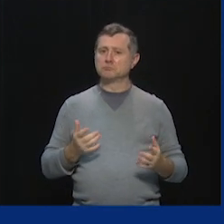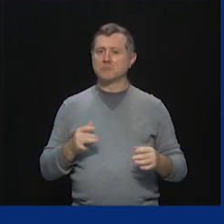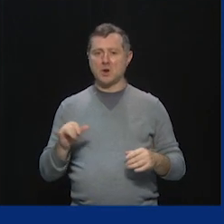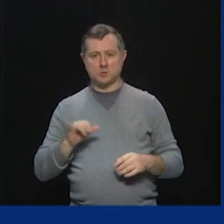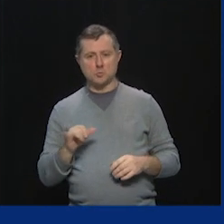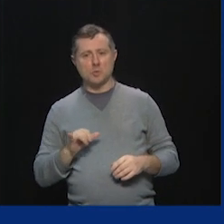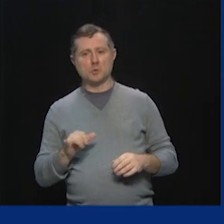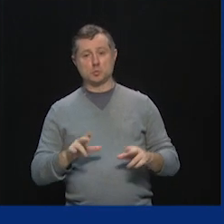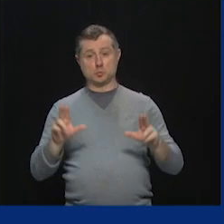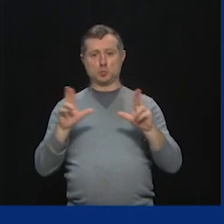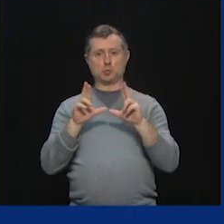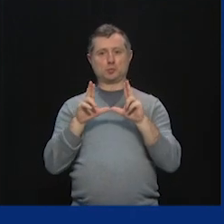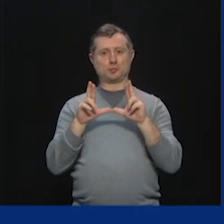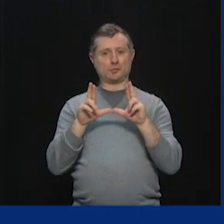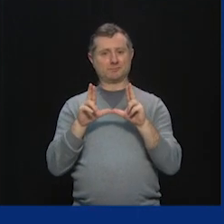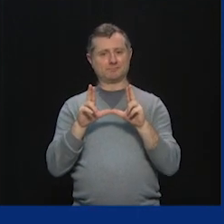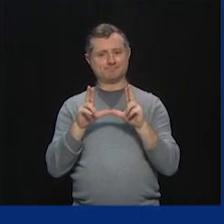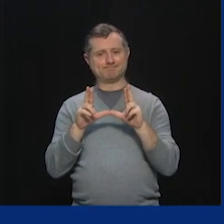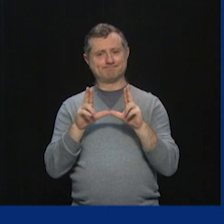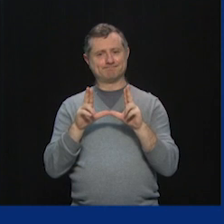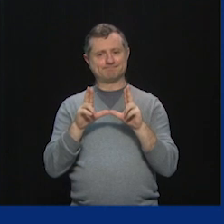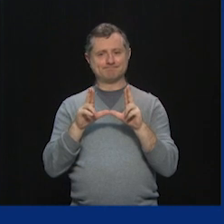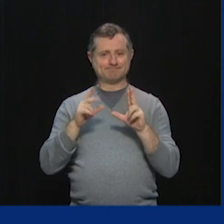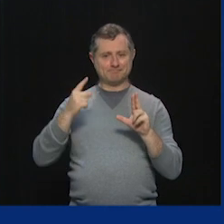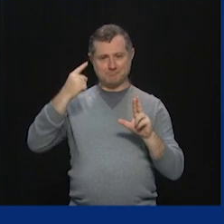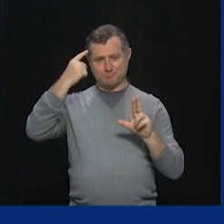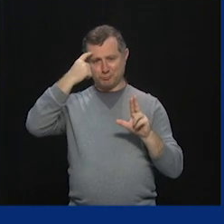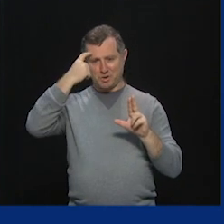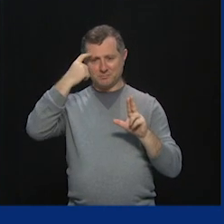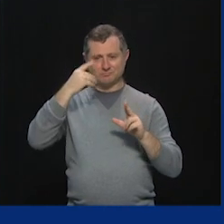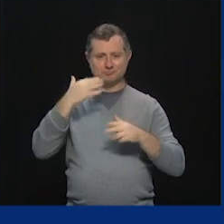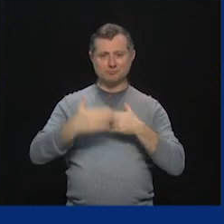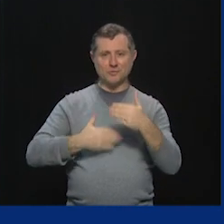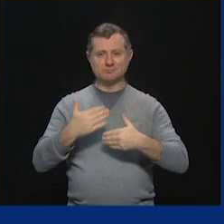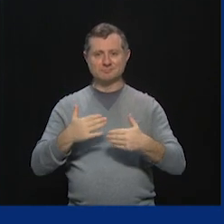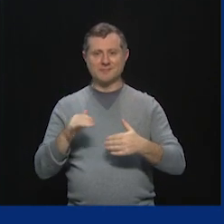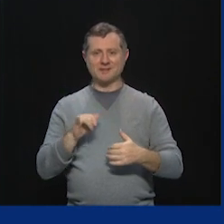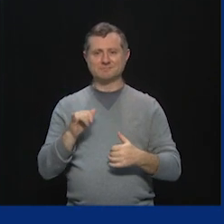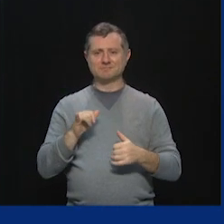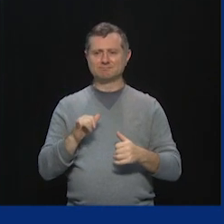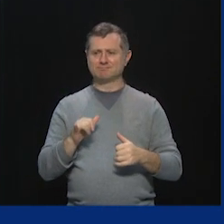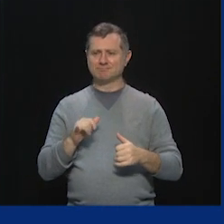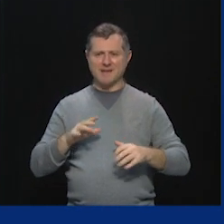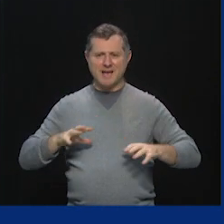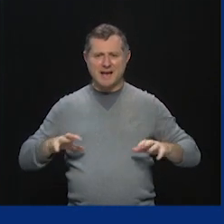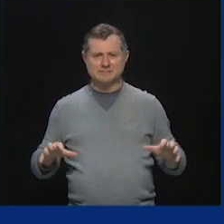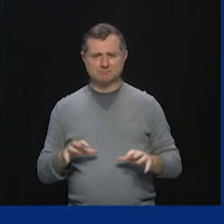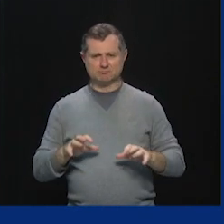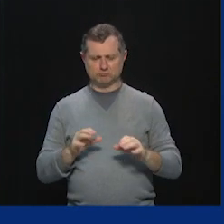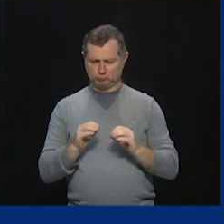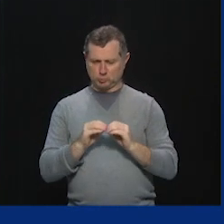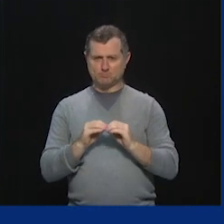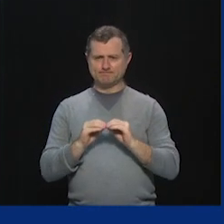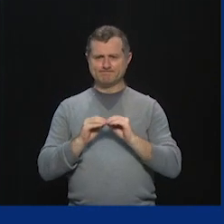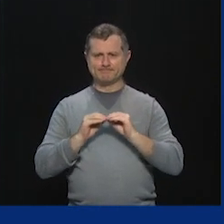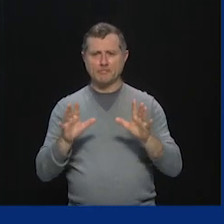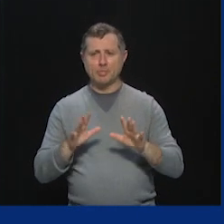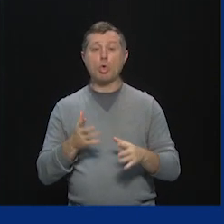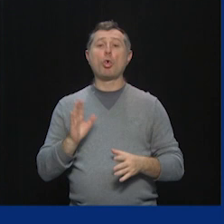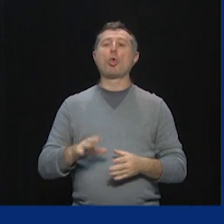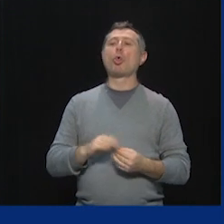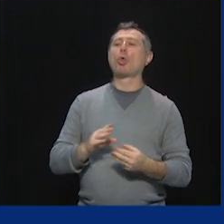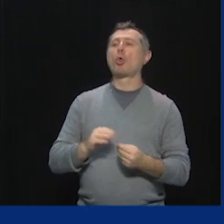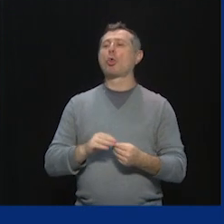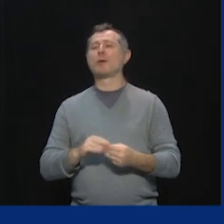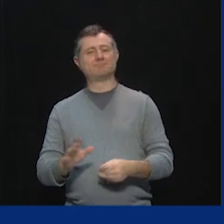thought process that actions speak louder than words. I will just say that in these past 2 weeks,